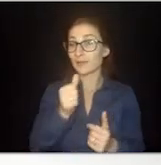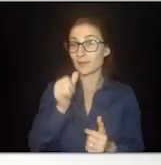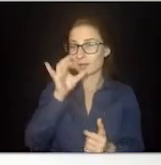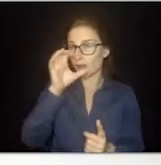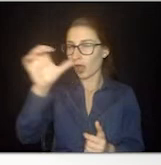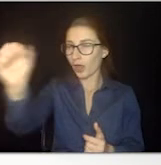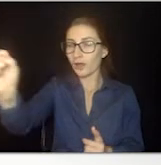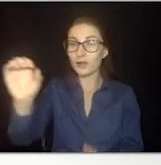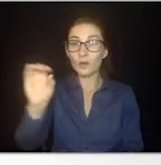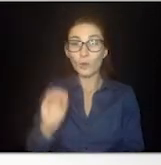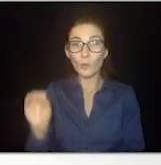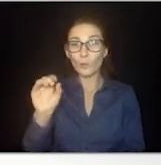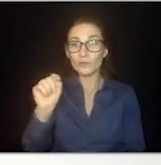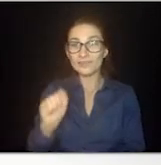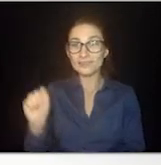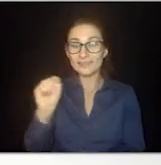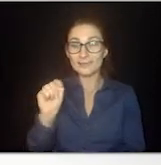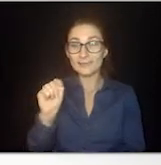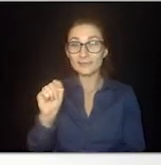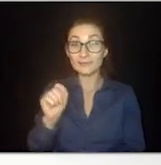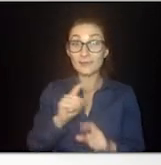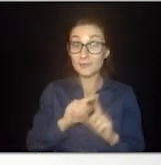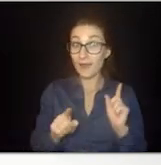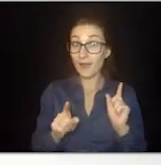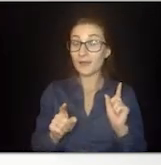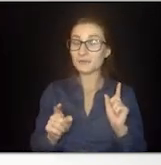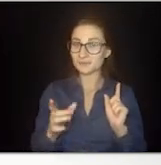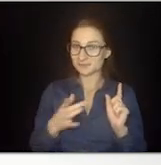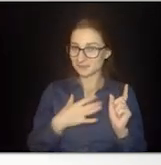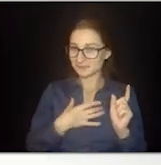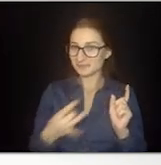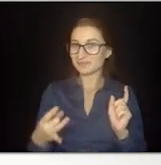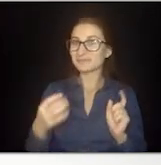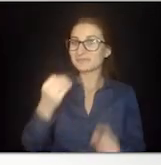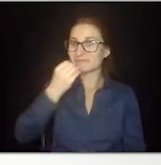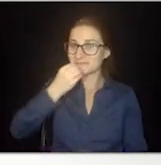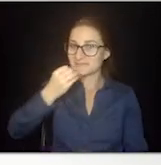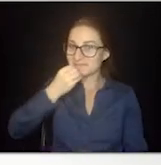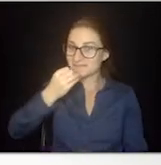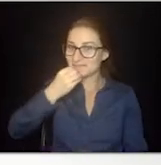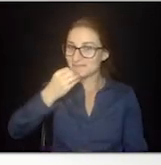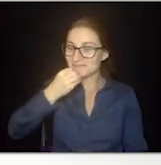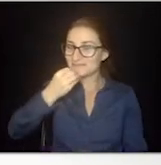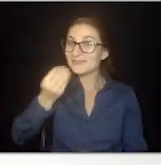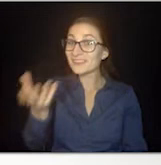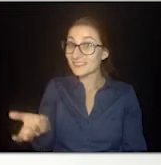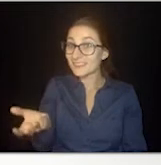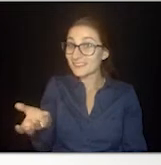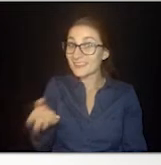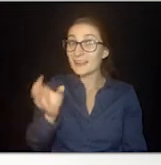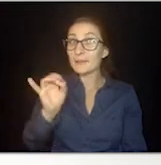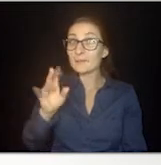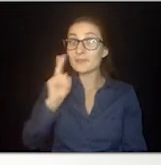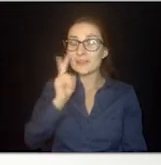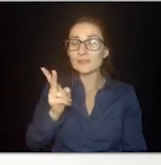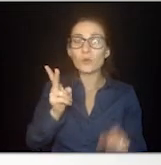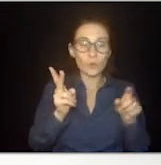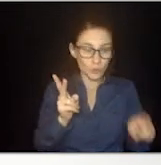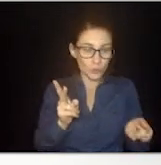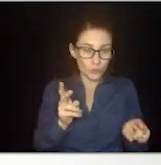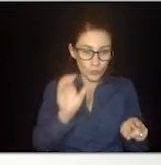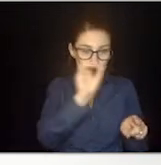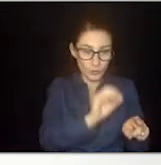they're not real crazy about OT, but they really like eat. So if they can